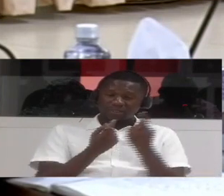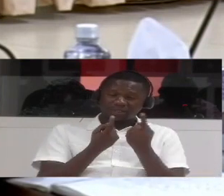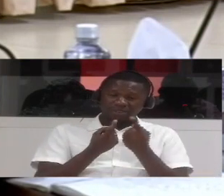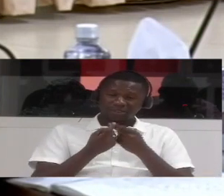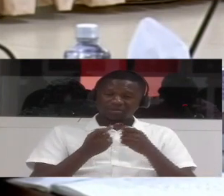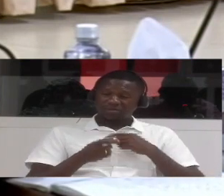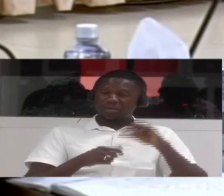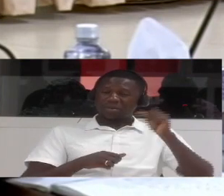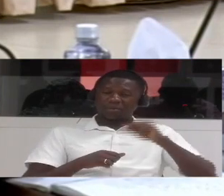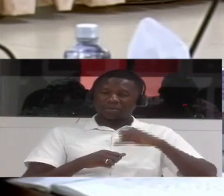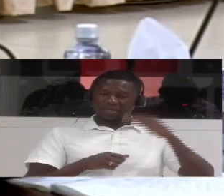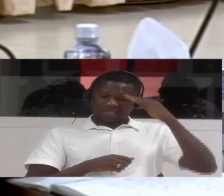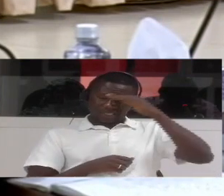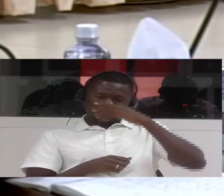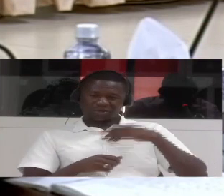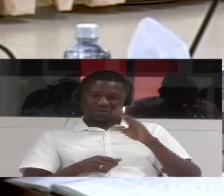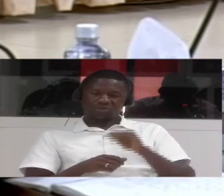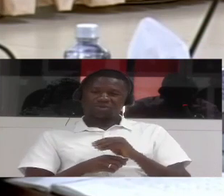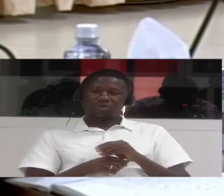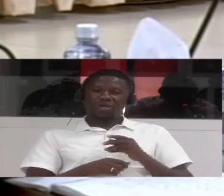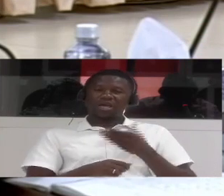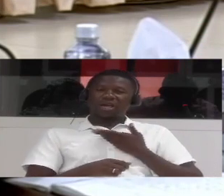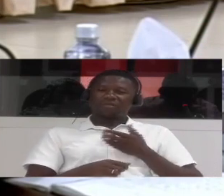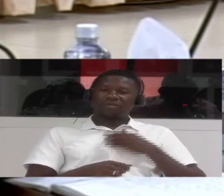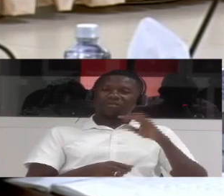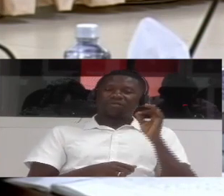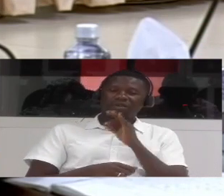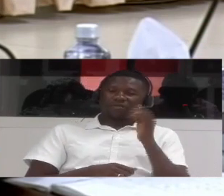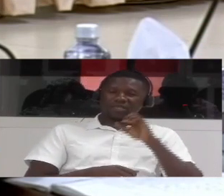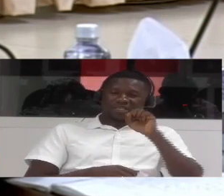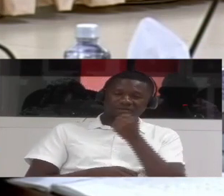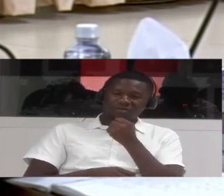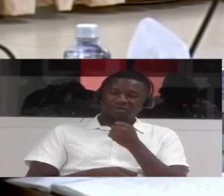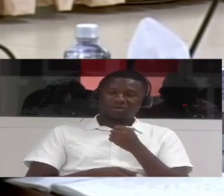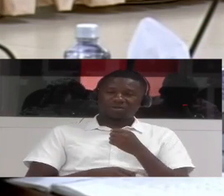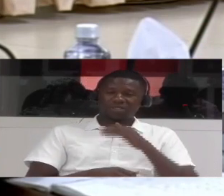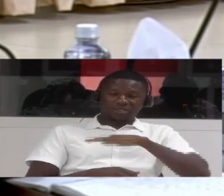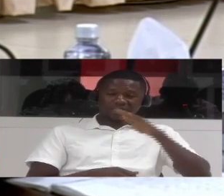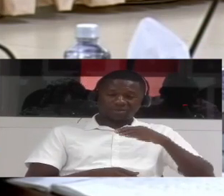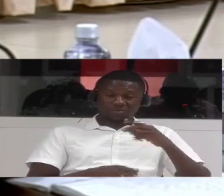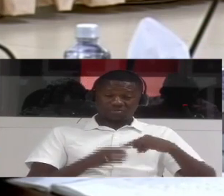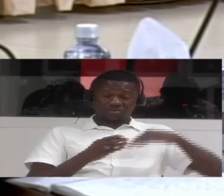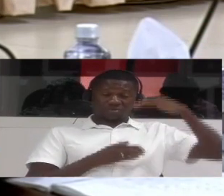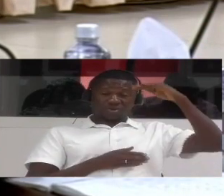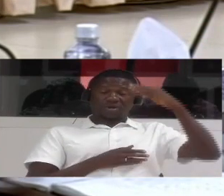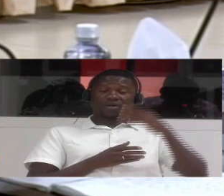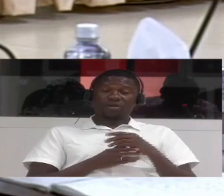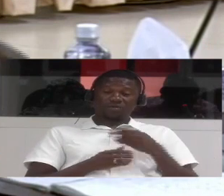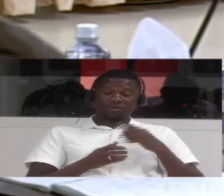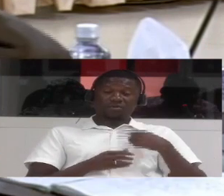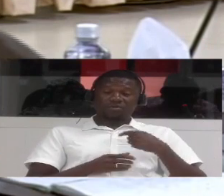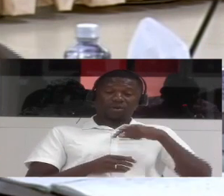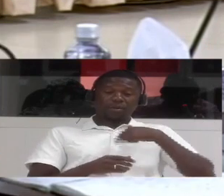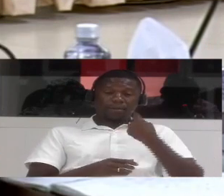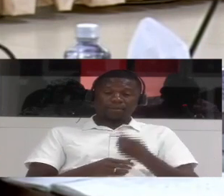these very heinous crimes, had a very difficult childhood upbringing. And of course, for someone like